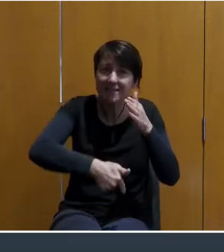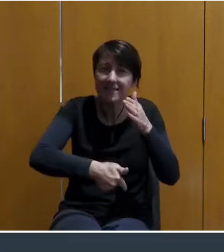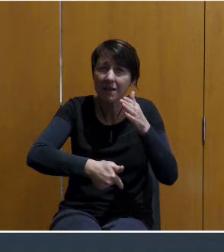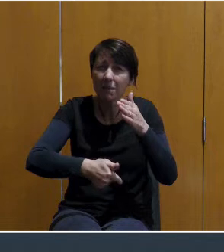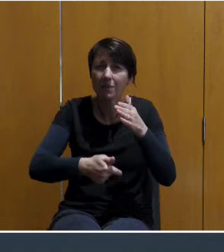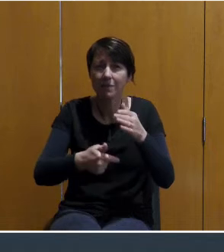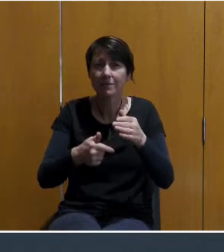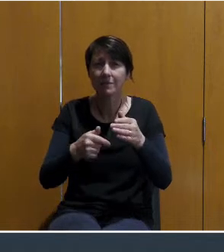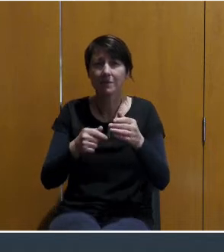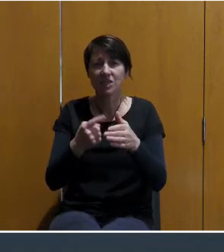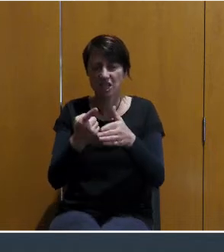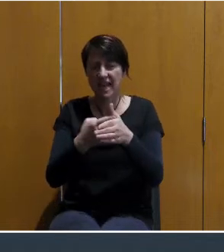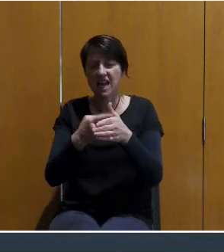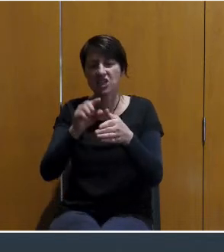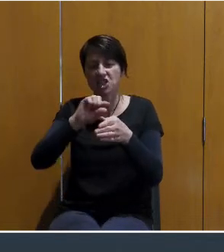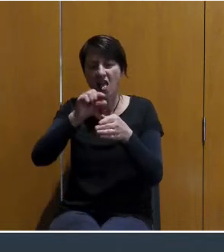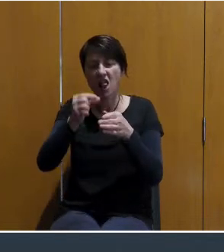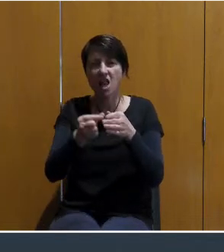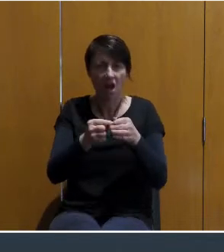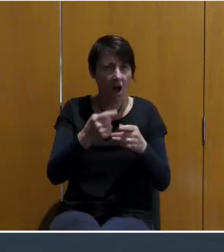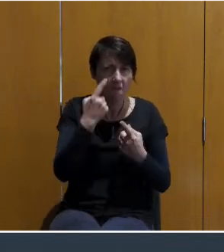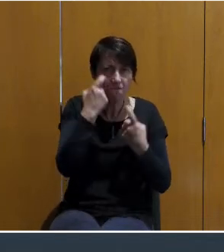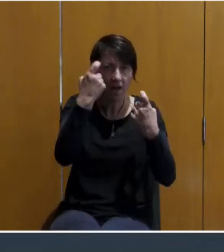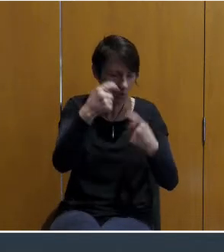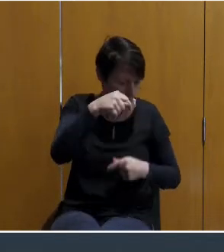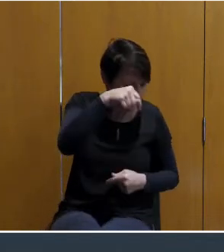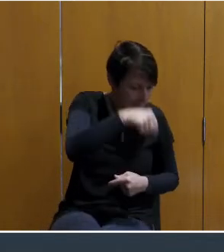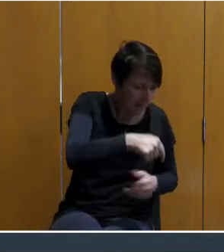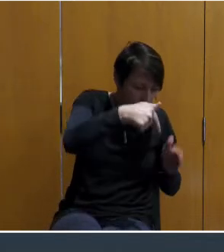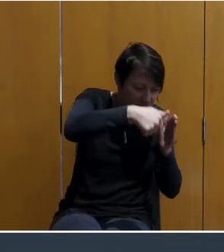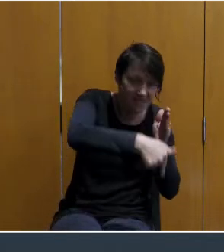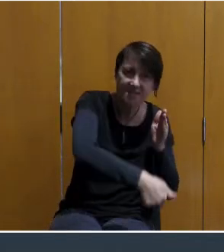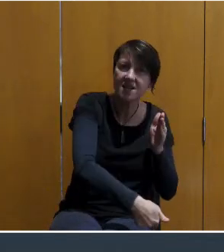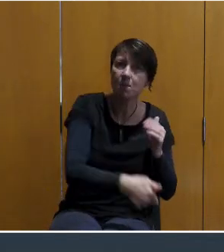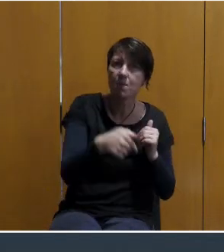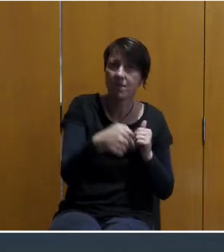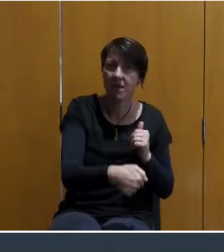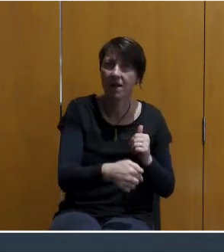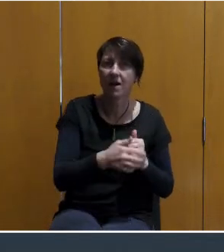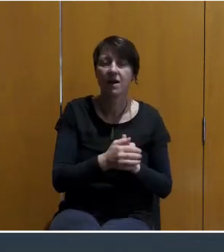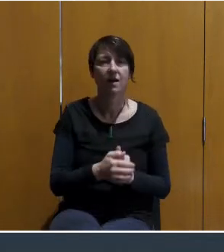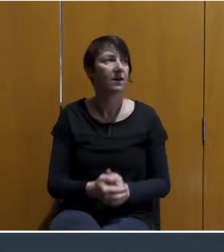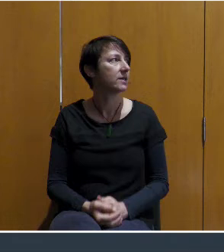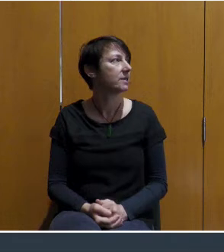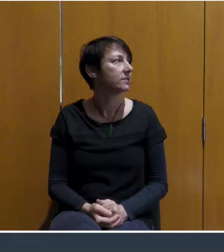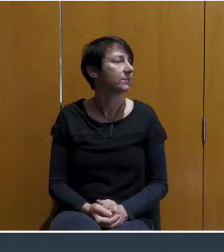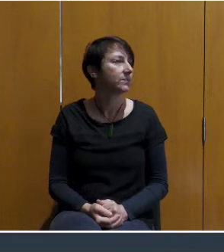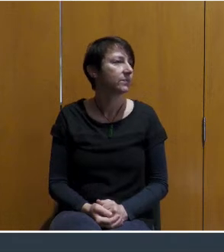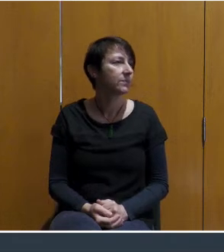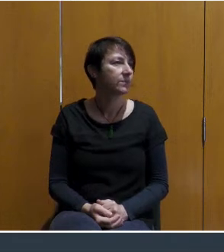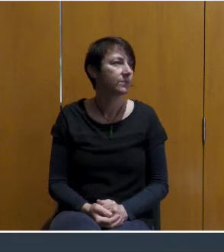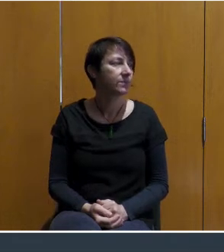the previous speaker this morning from Birds New Zealand, Lynn sent me a photo of one that